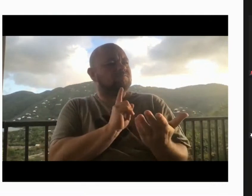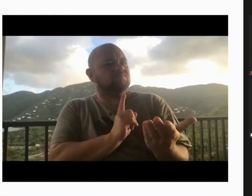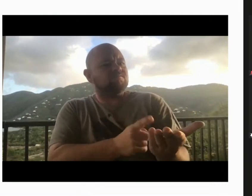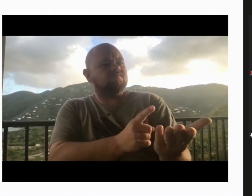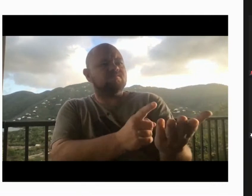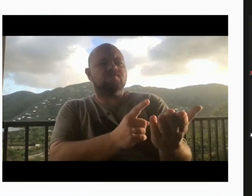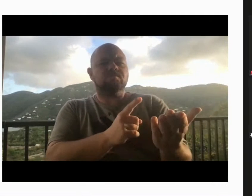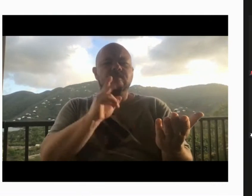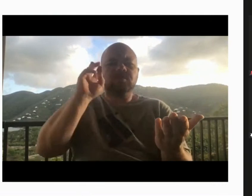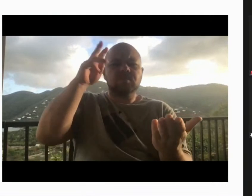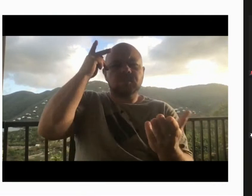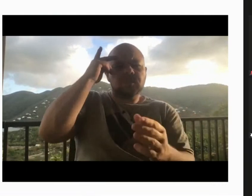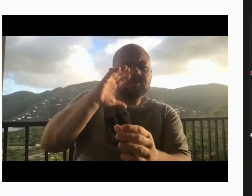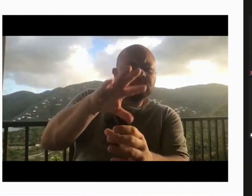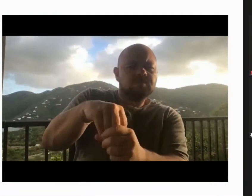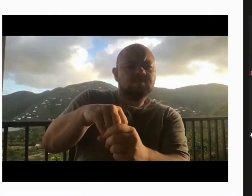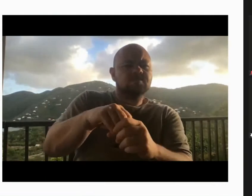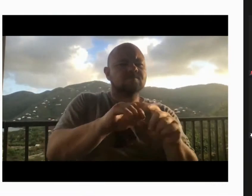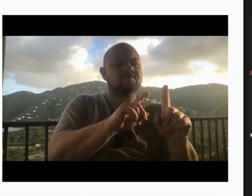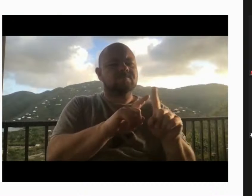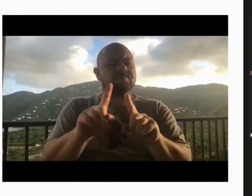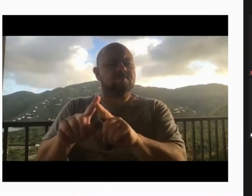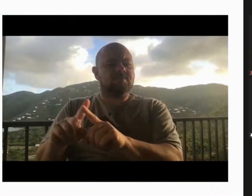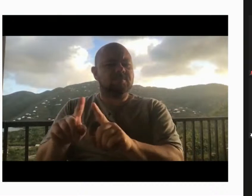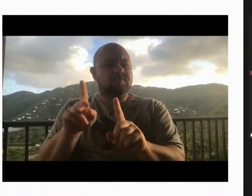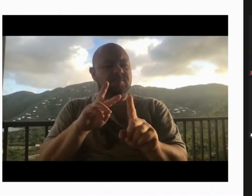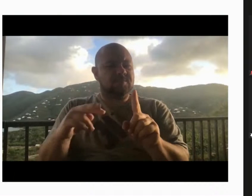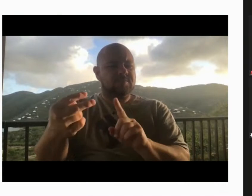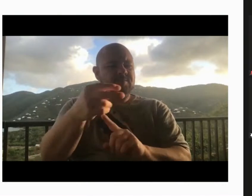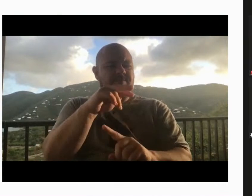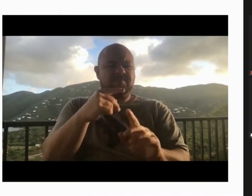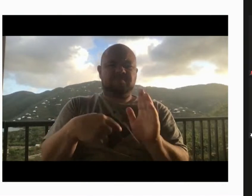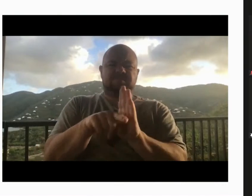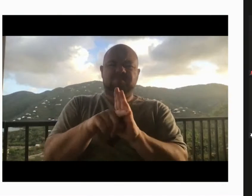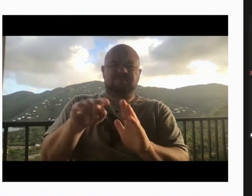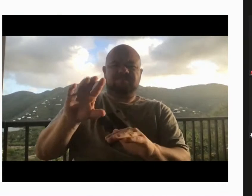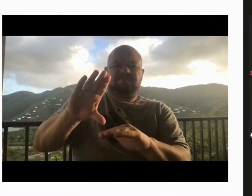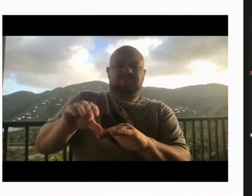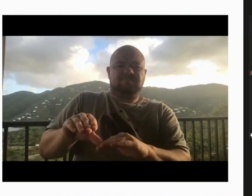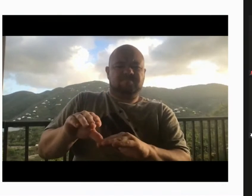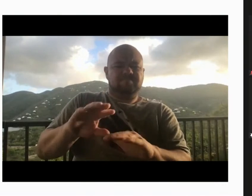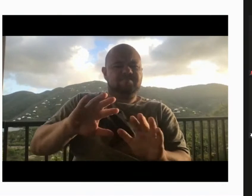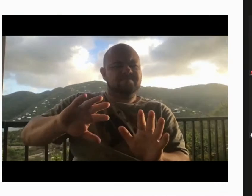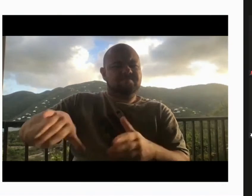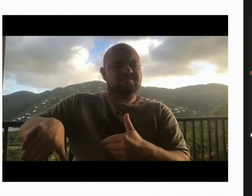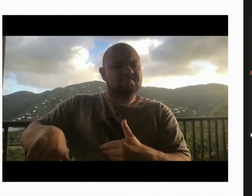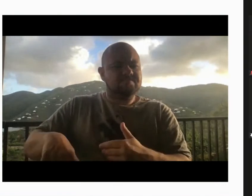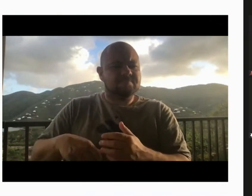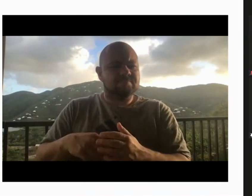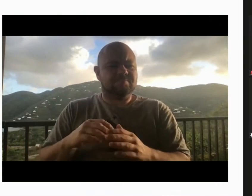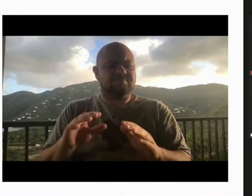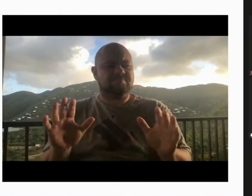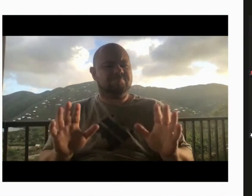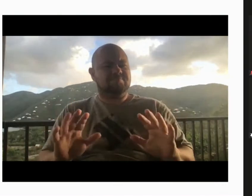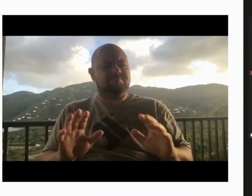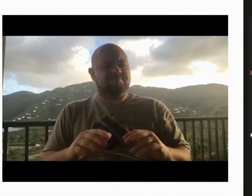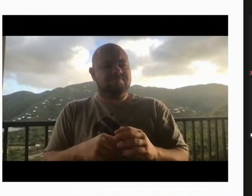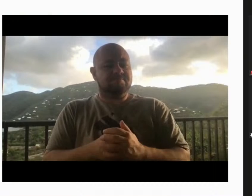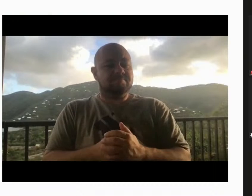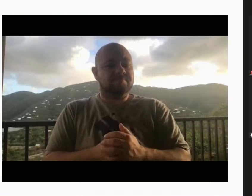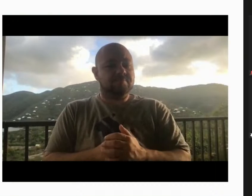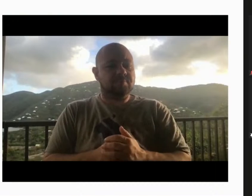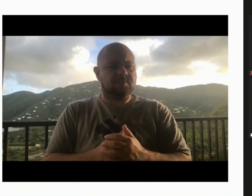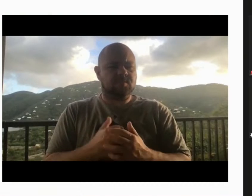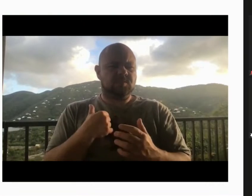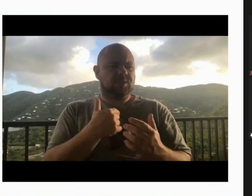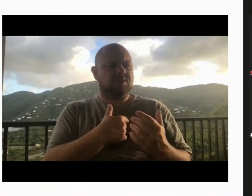to being able to partake in political discussion and express their point of view, when that is discounted, that is a